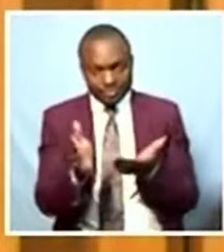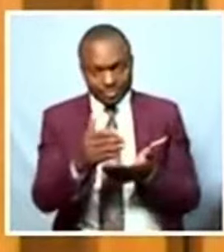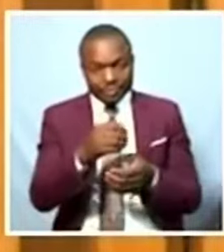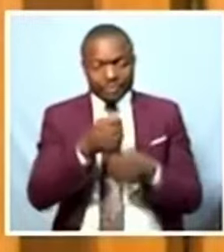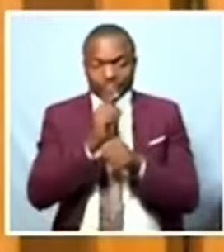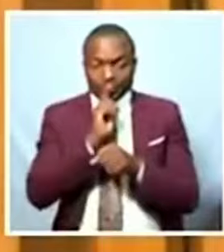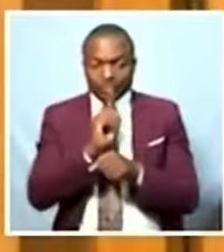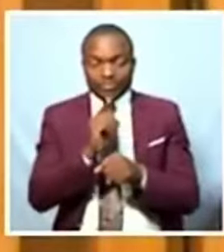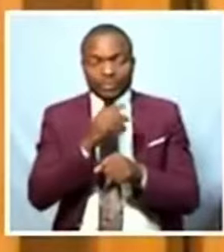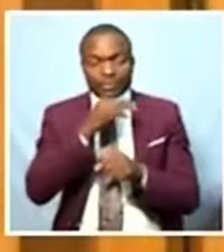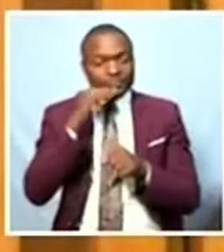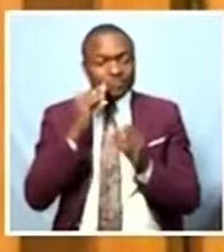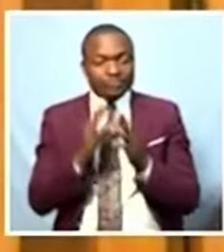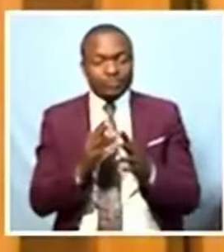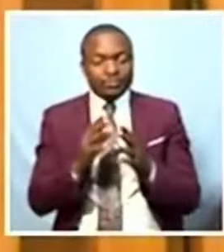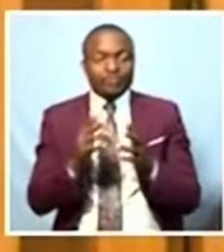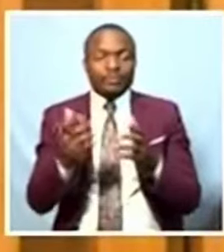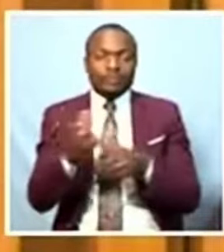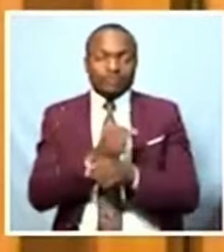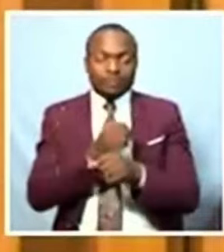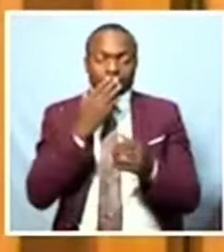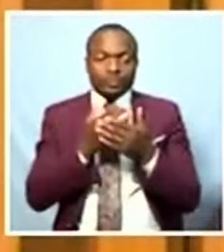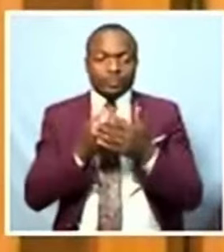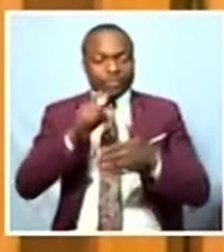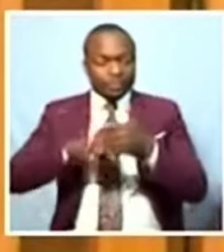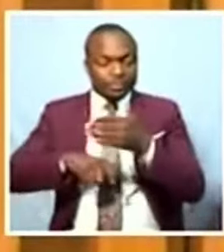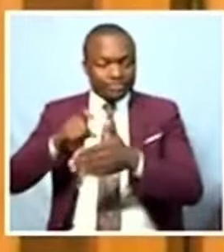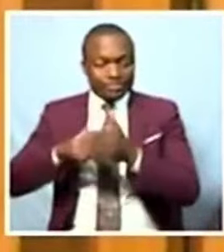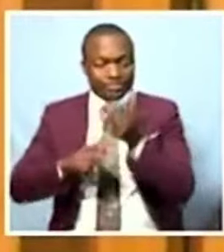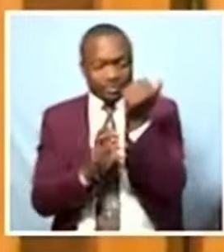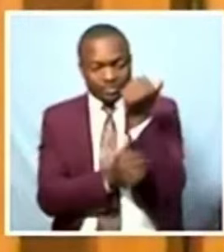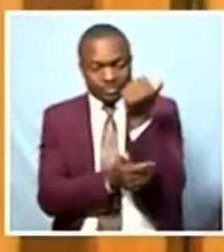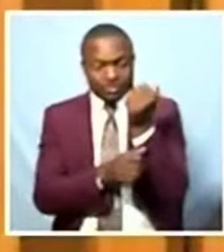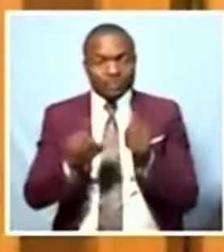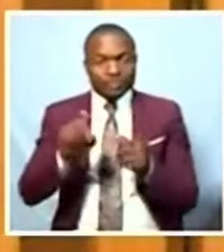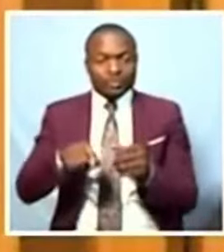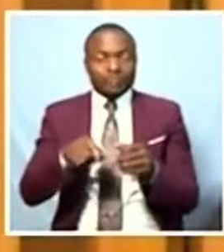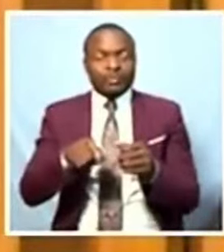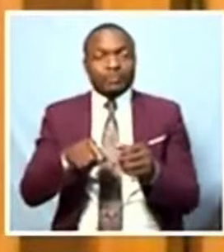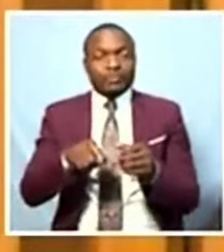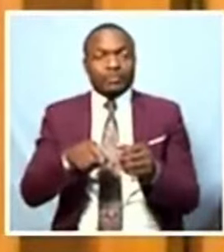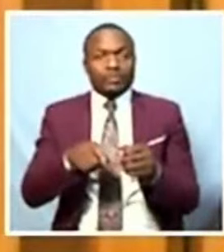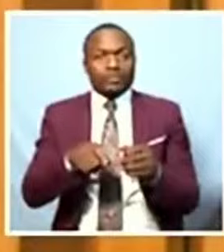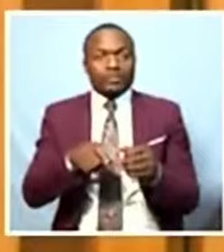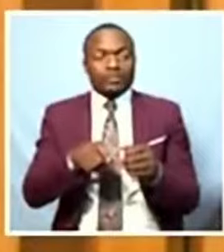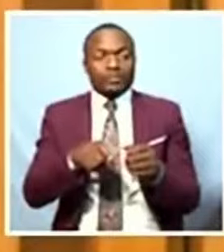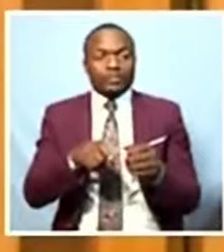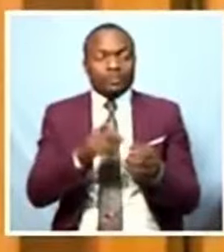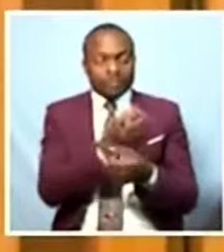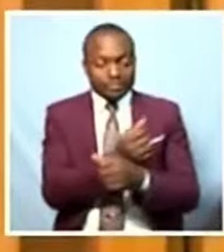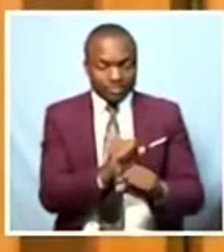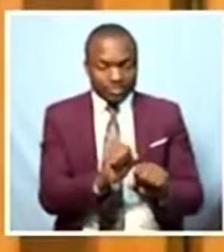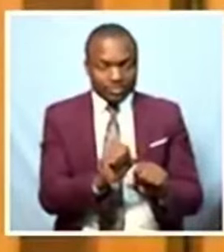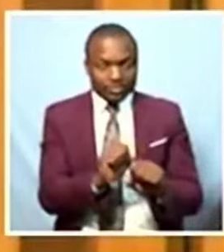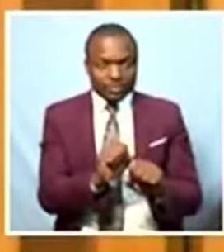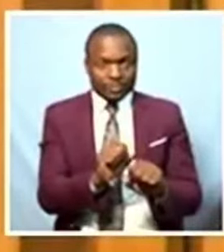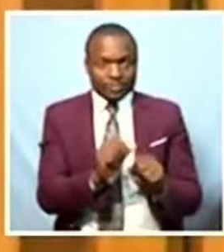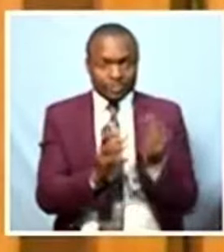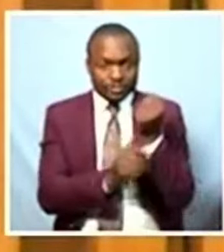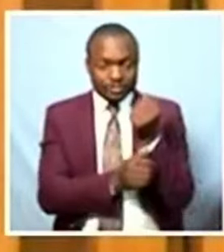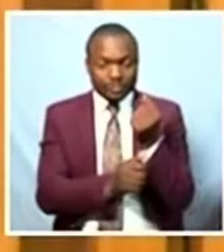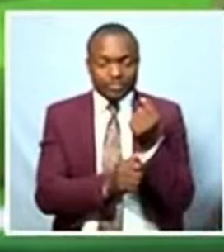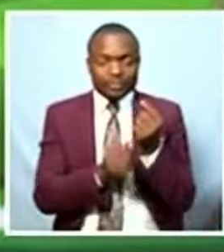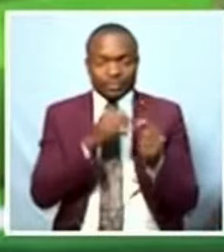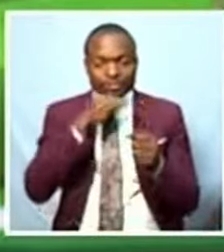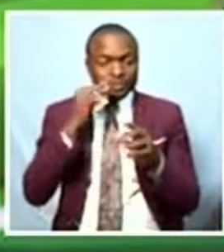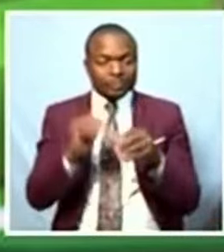ensure that farmers got a fair price for the maize, and the need to secure the maize obtained by the farmers. The minister